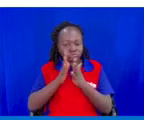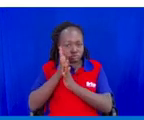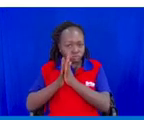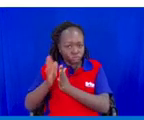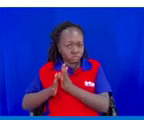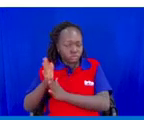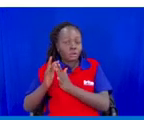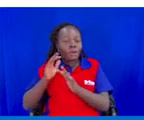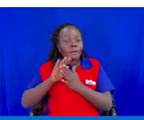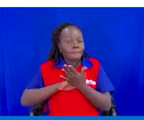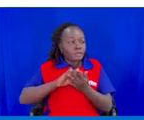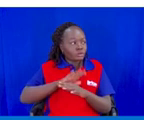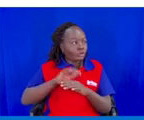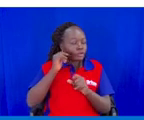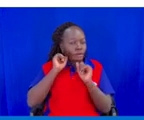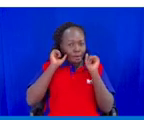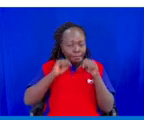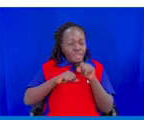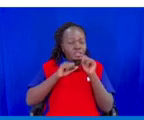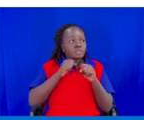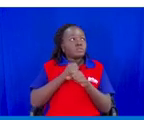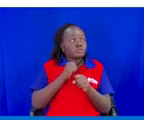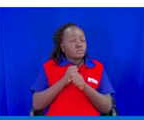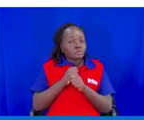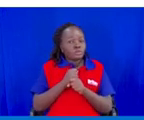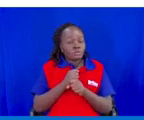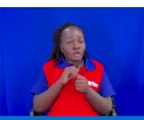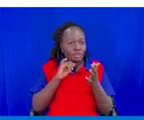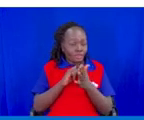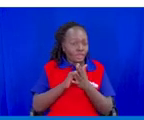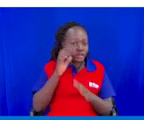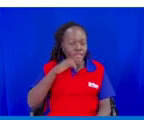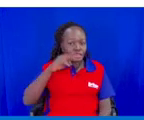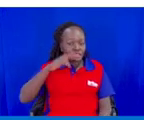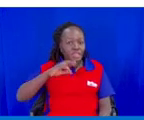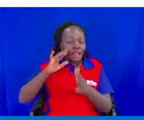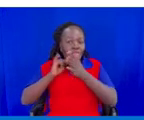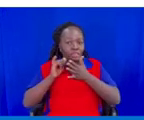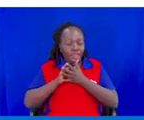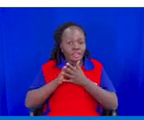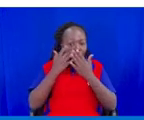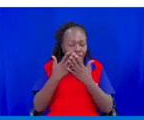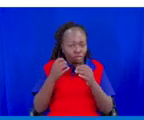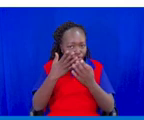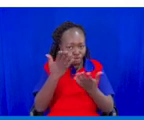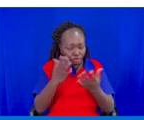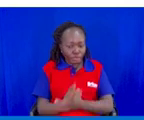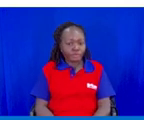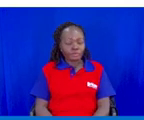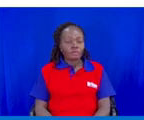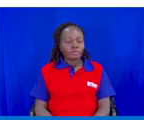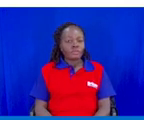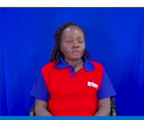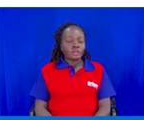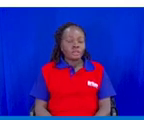should expect and the potential risk or volatility that the product presents. So as you can see, the